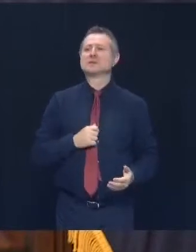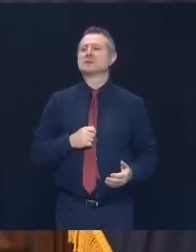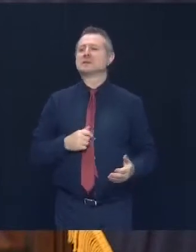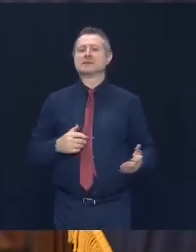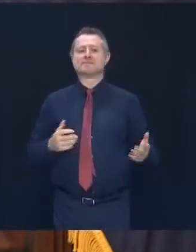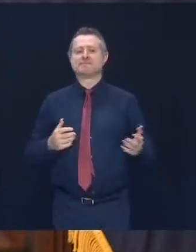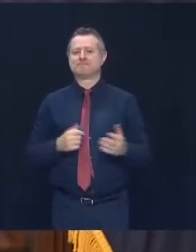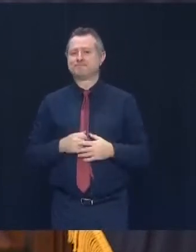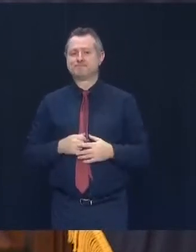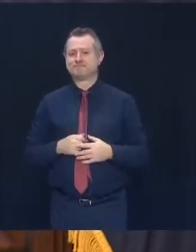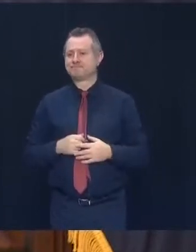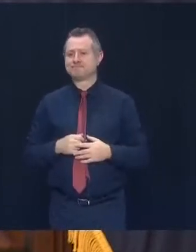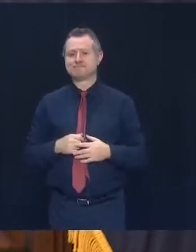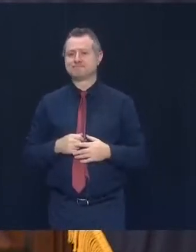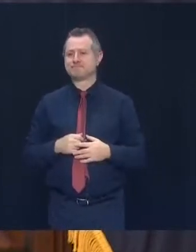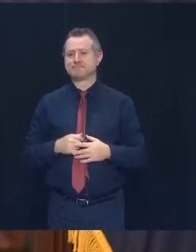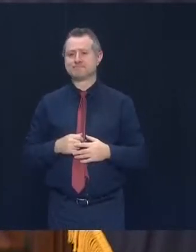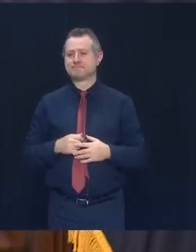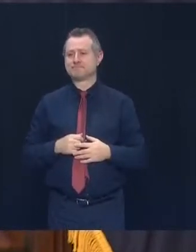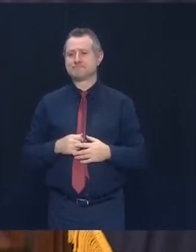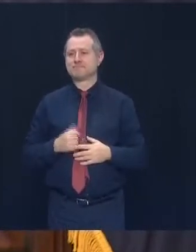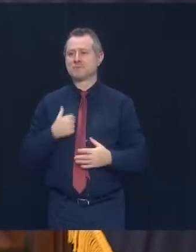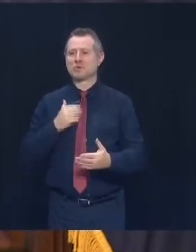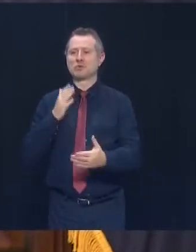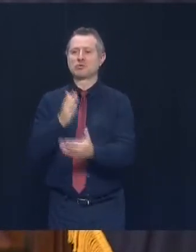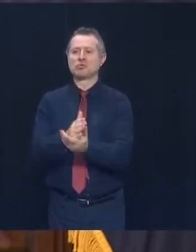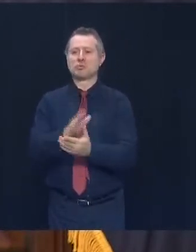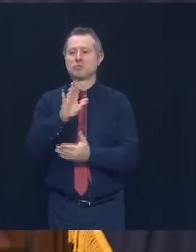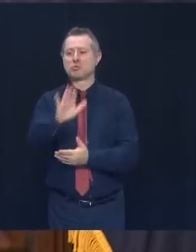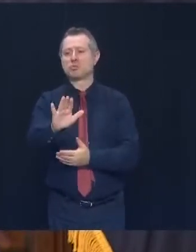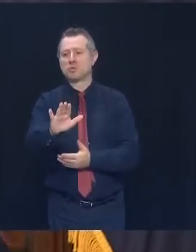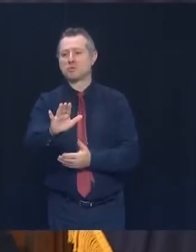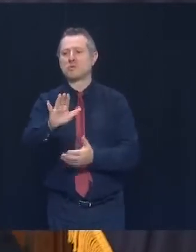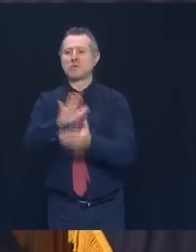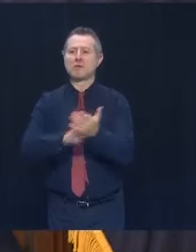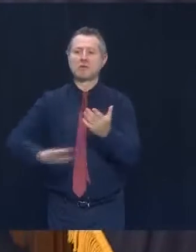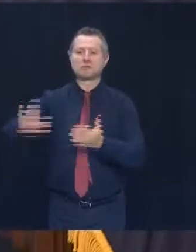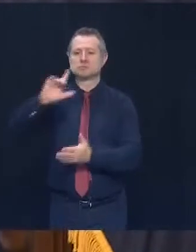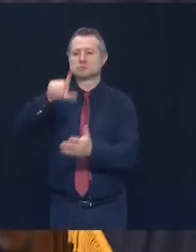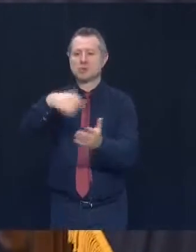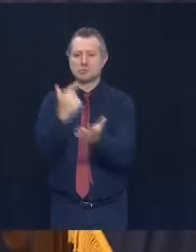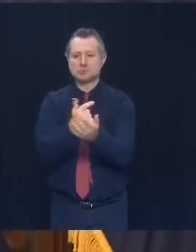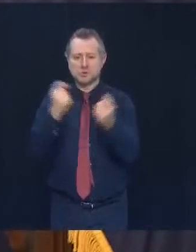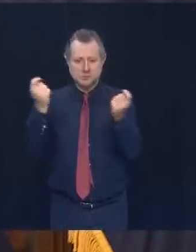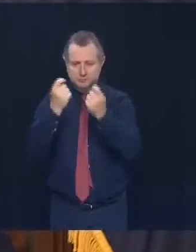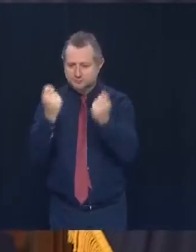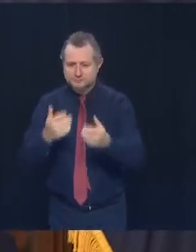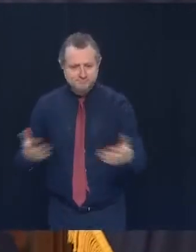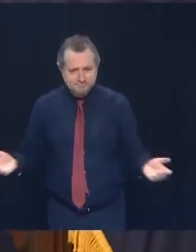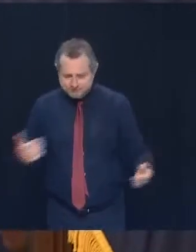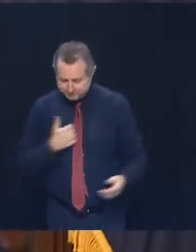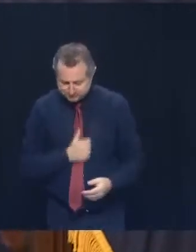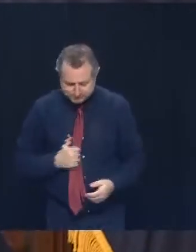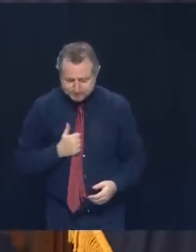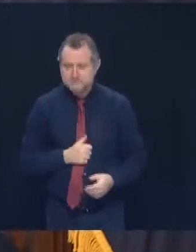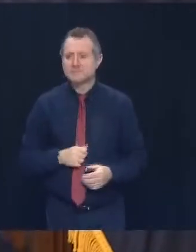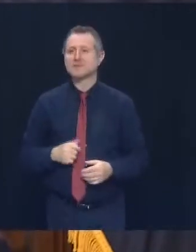stopped people from graduating college. I'm sorry for all those things.